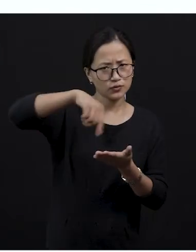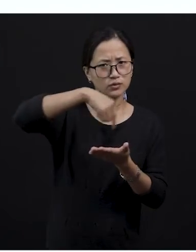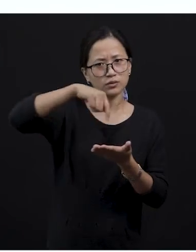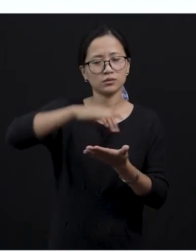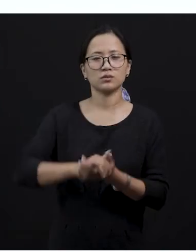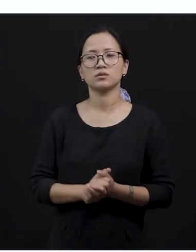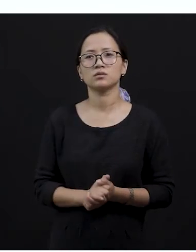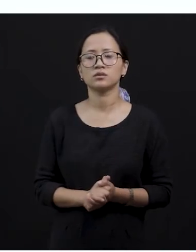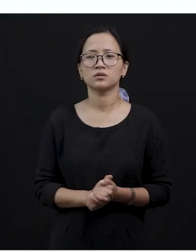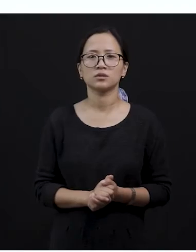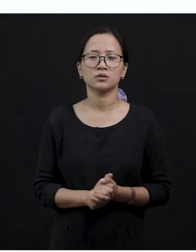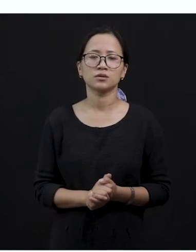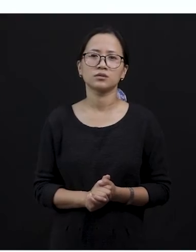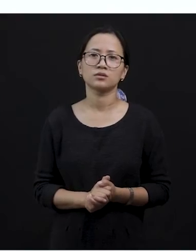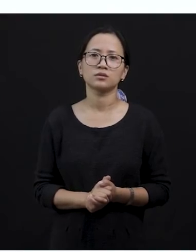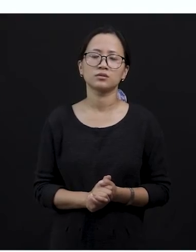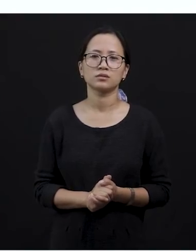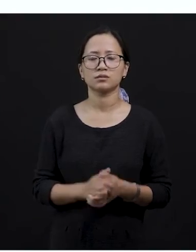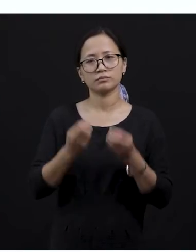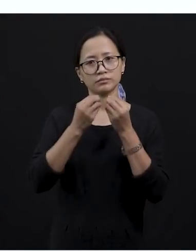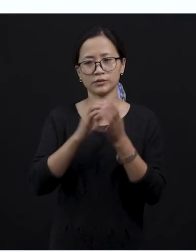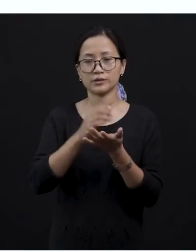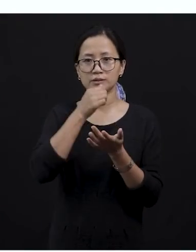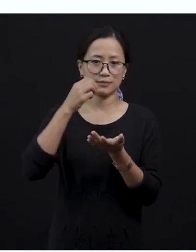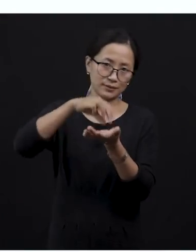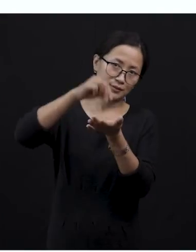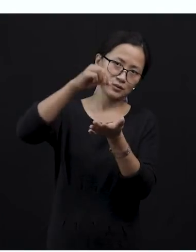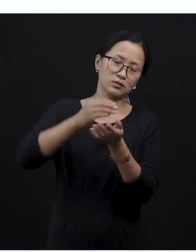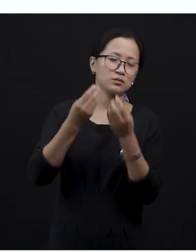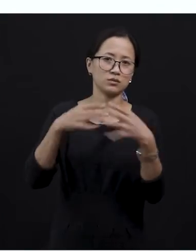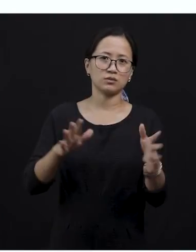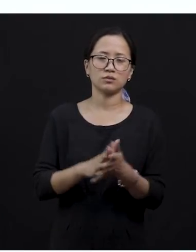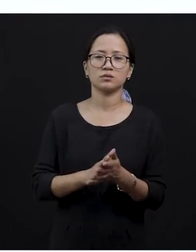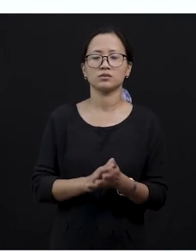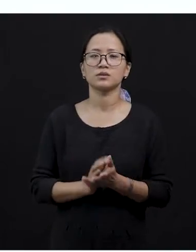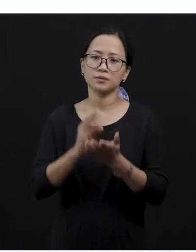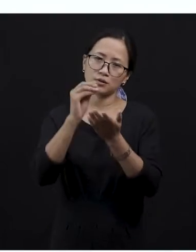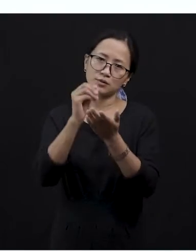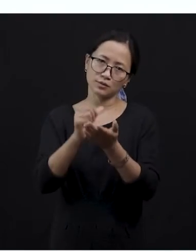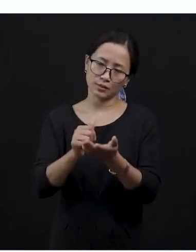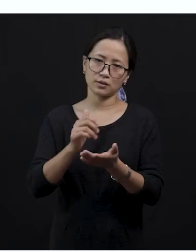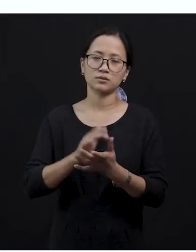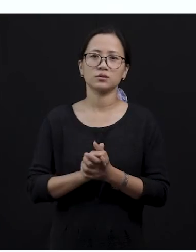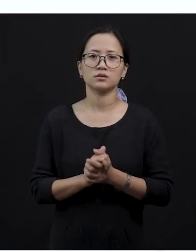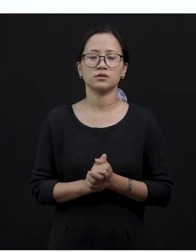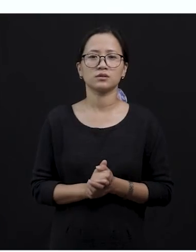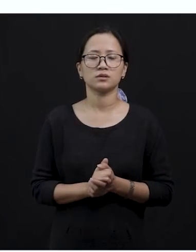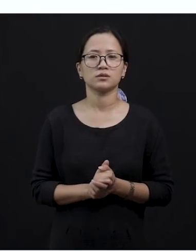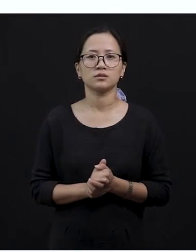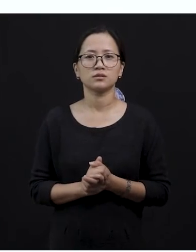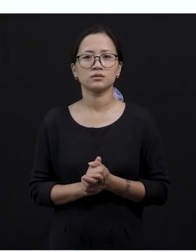if you put the sugar or salt and you stir it, then the sugar is gone. That means it has dissolved. You say